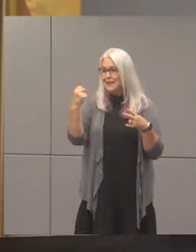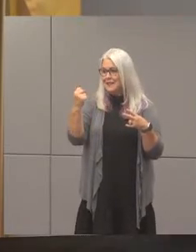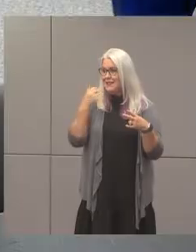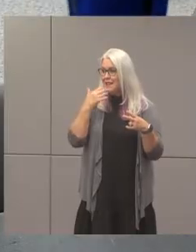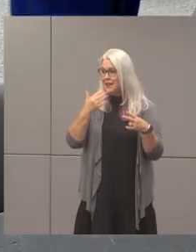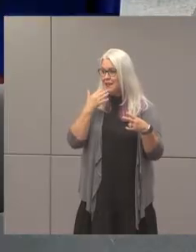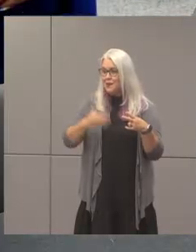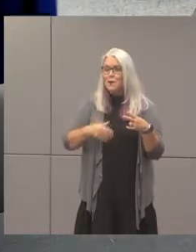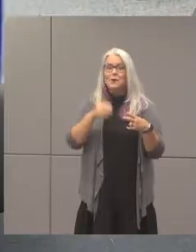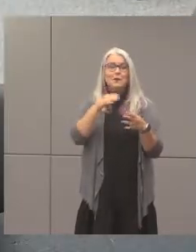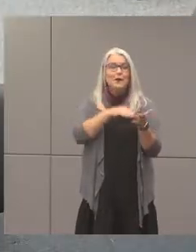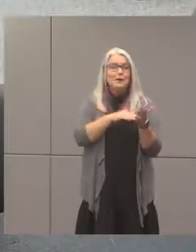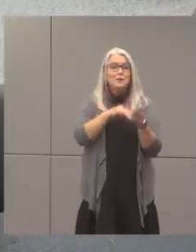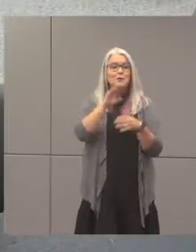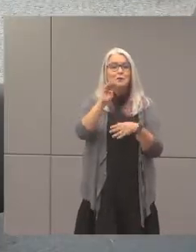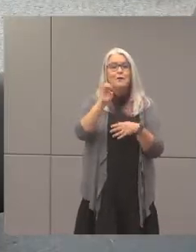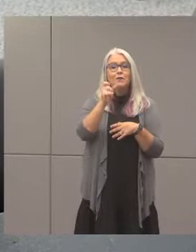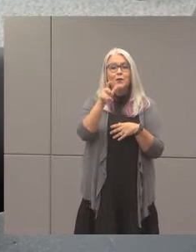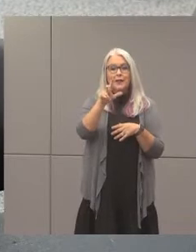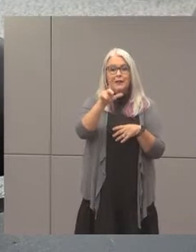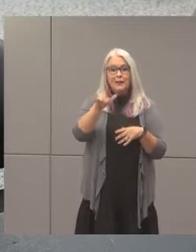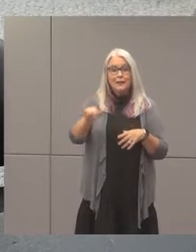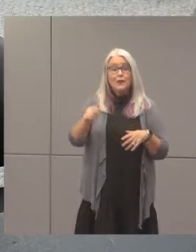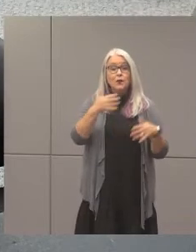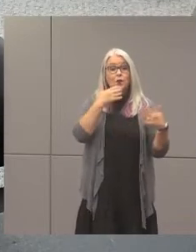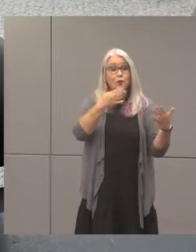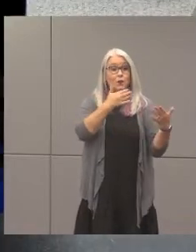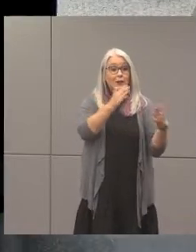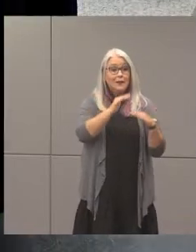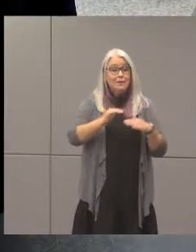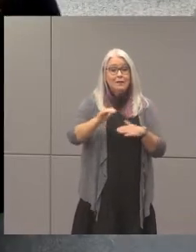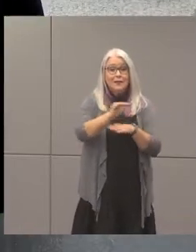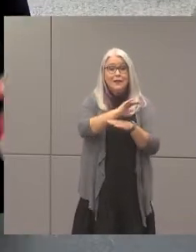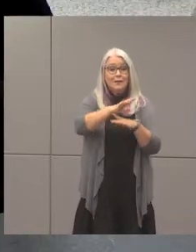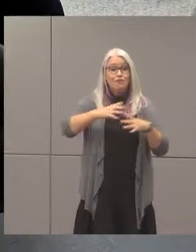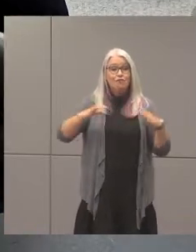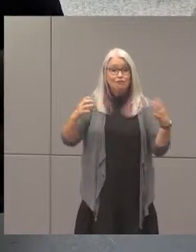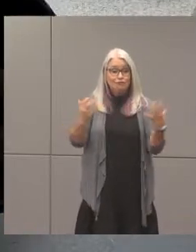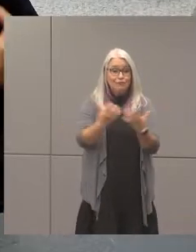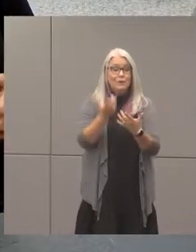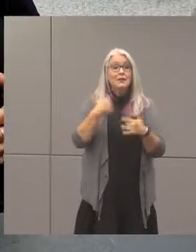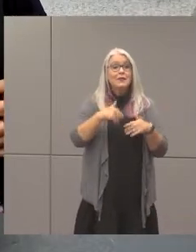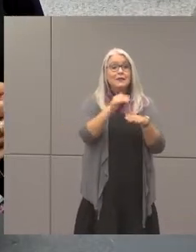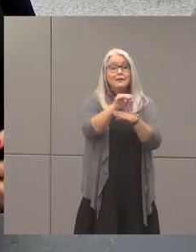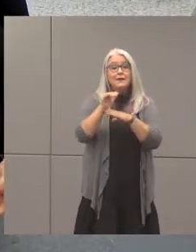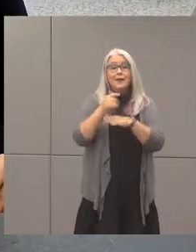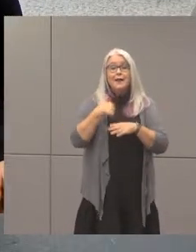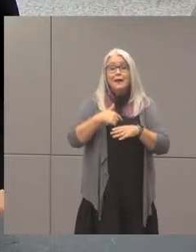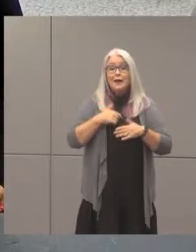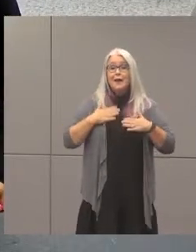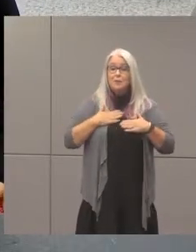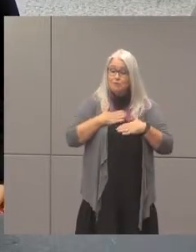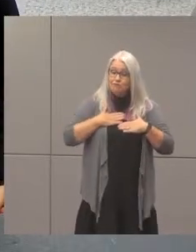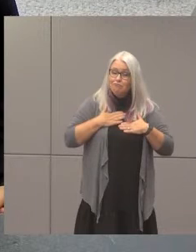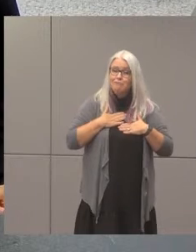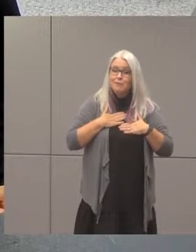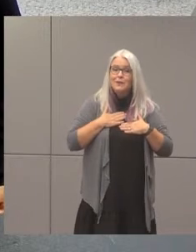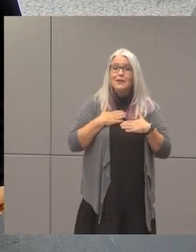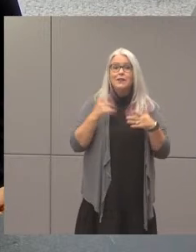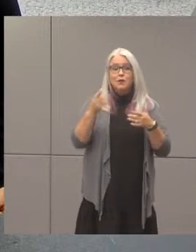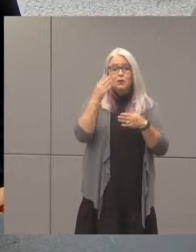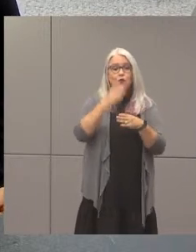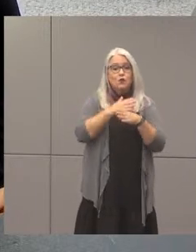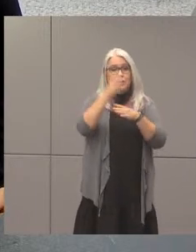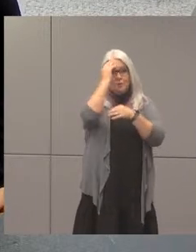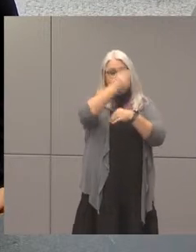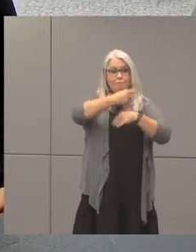you, Dr. Beverly, and good evening, trustees. Tonight, I have the pleasure of sharing some information with